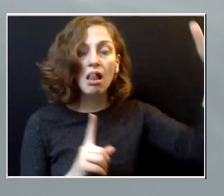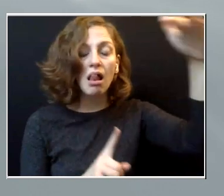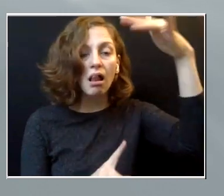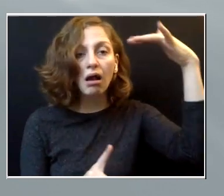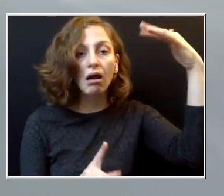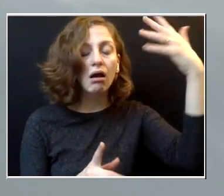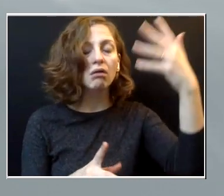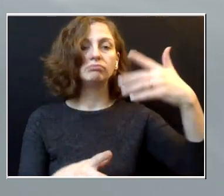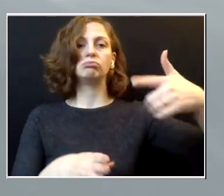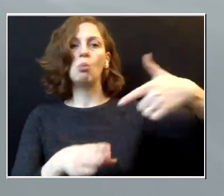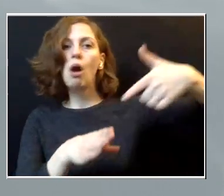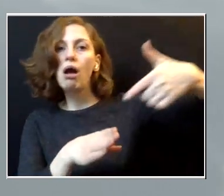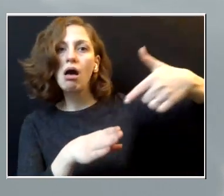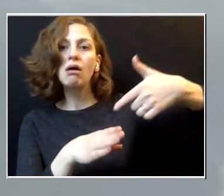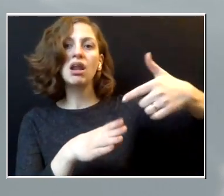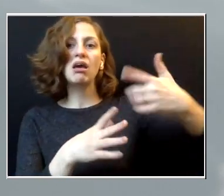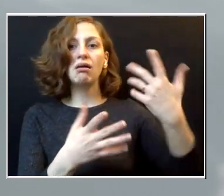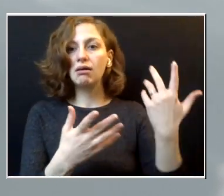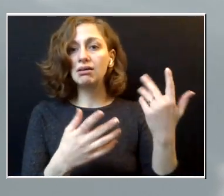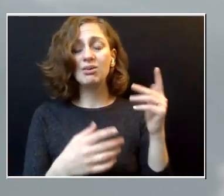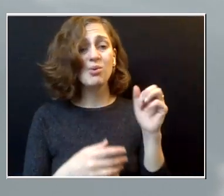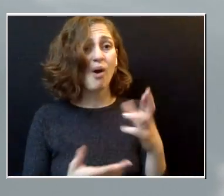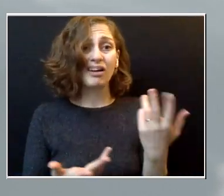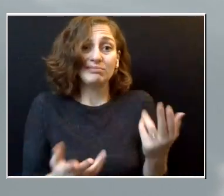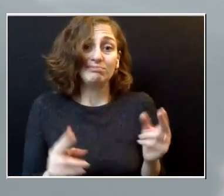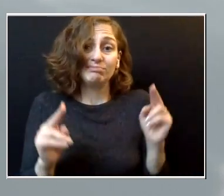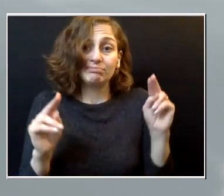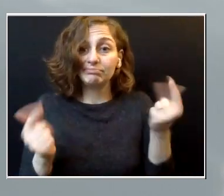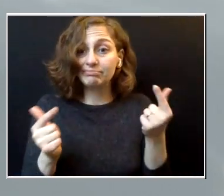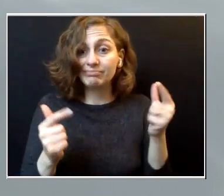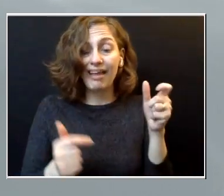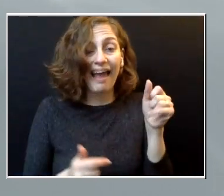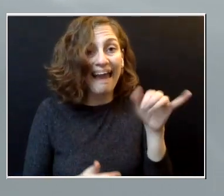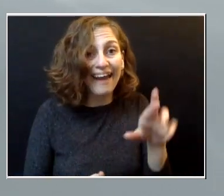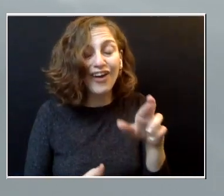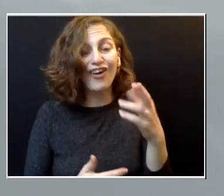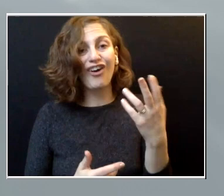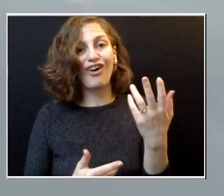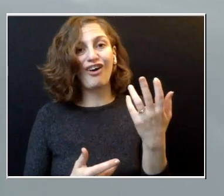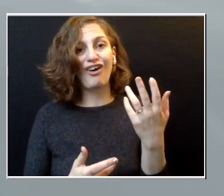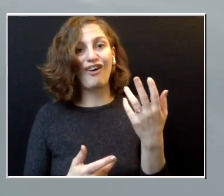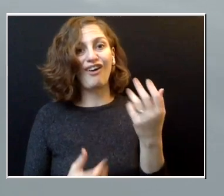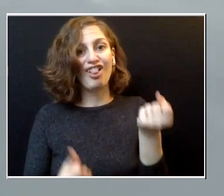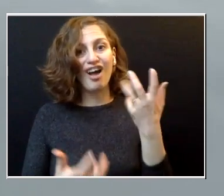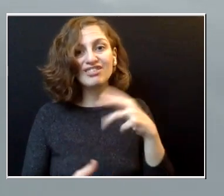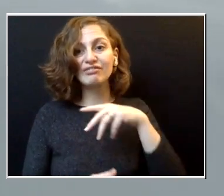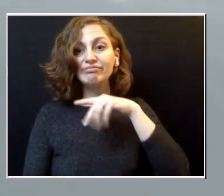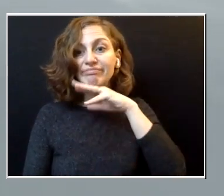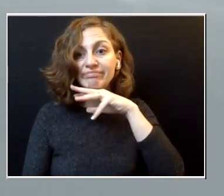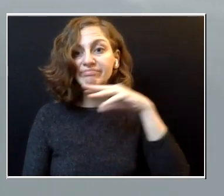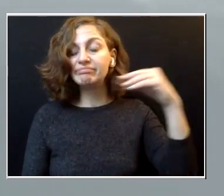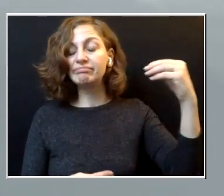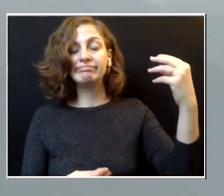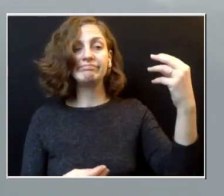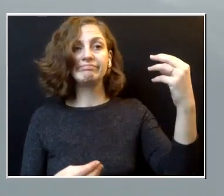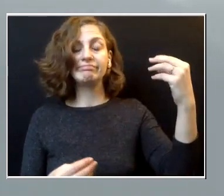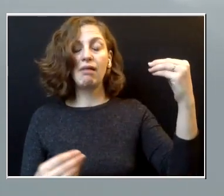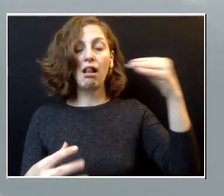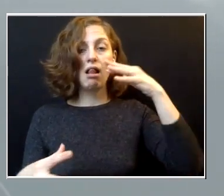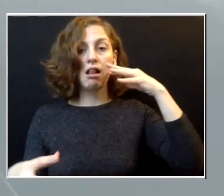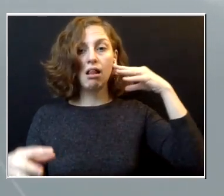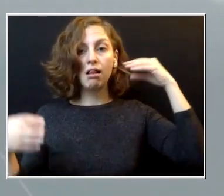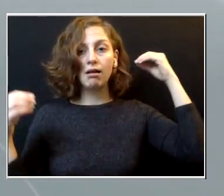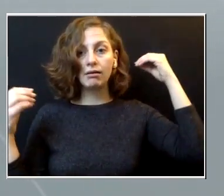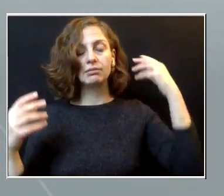welding, or even just poor air quality issues, people that are exposed to a lot of agricultural dust. But if they're genetically